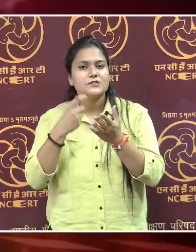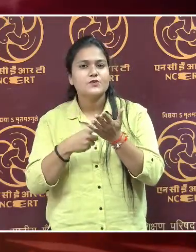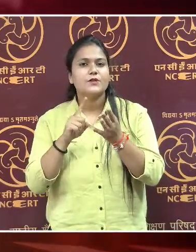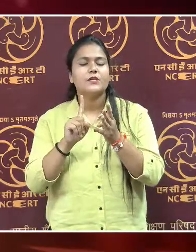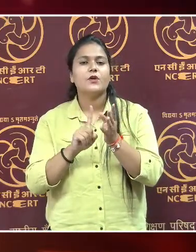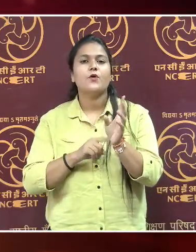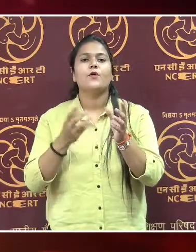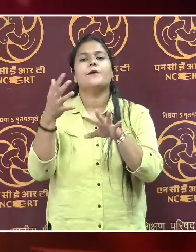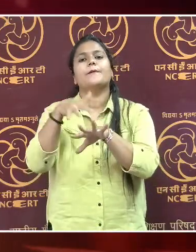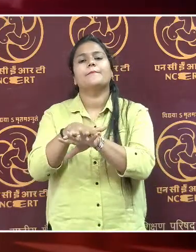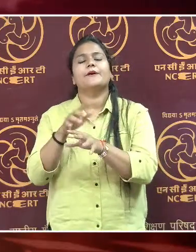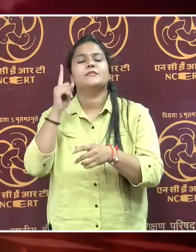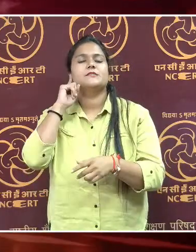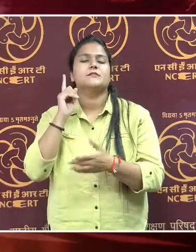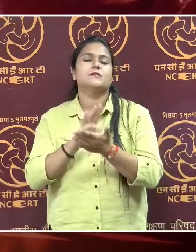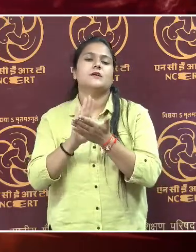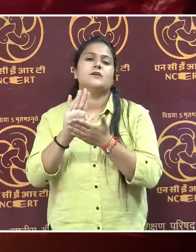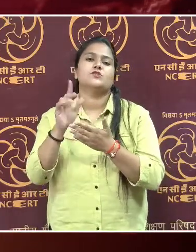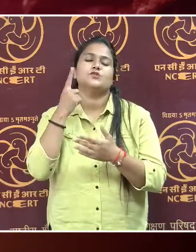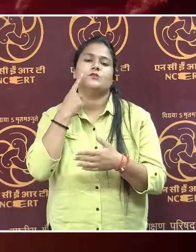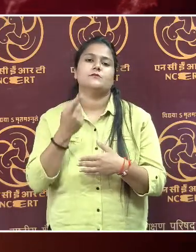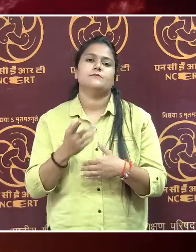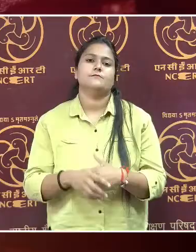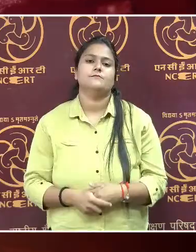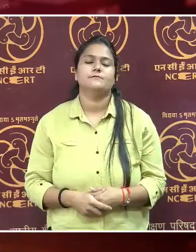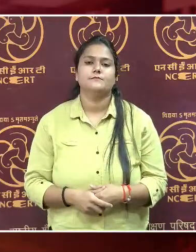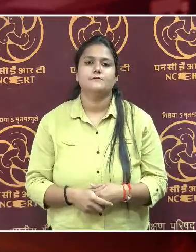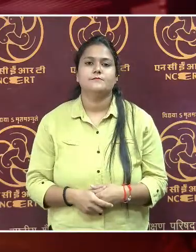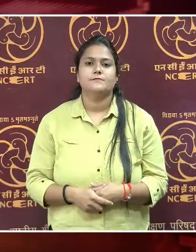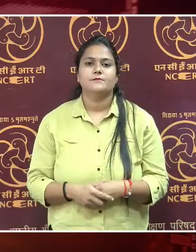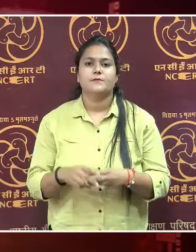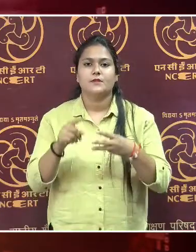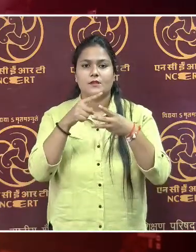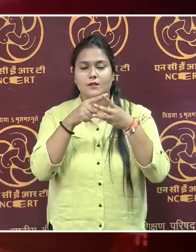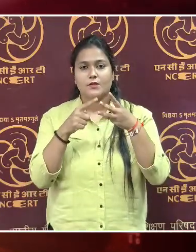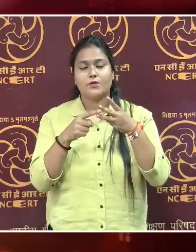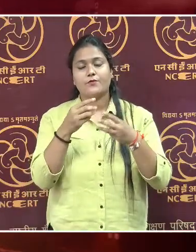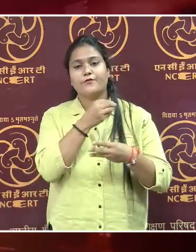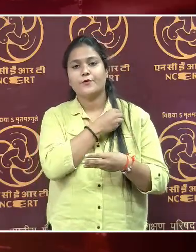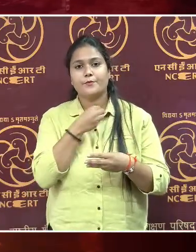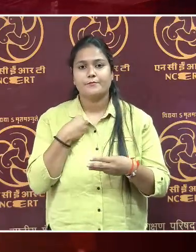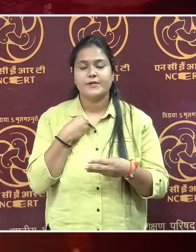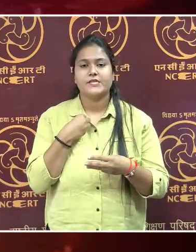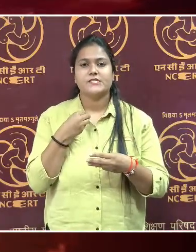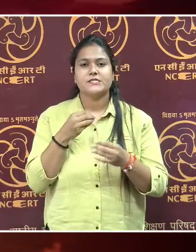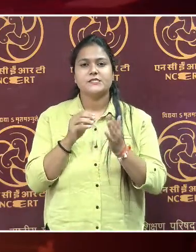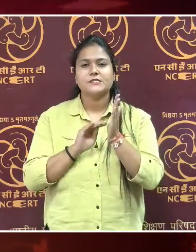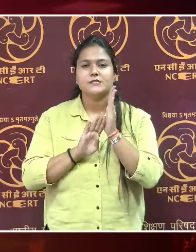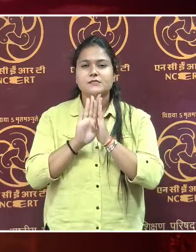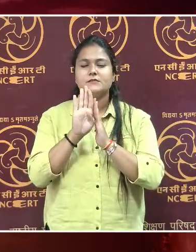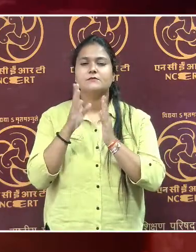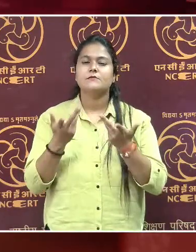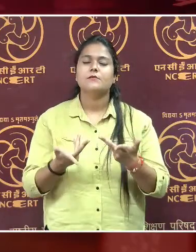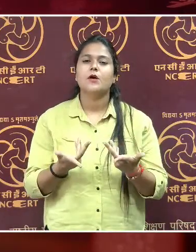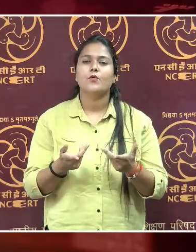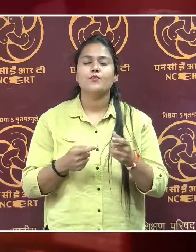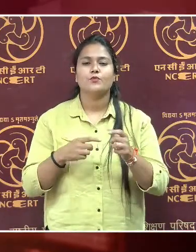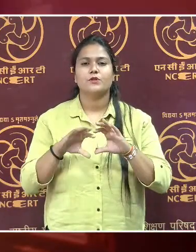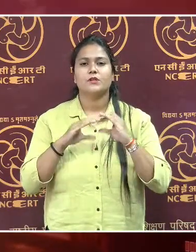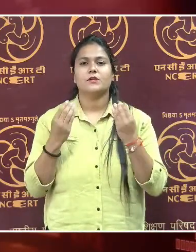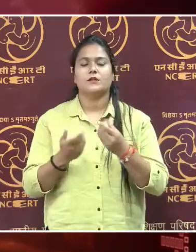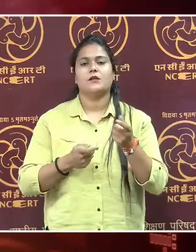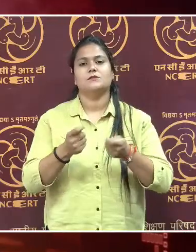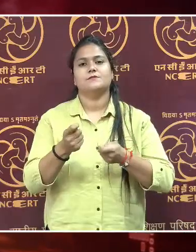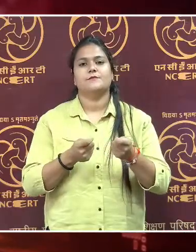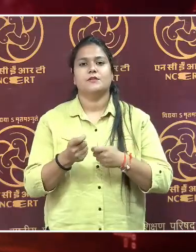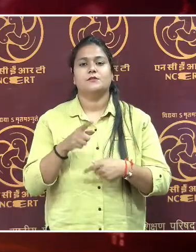classroom setup. They will not be able to tell whether you have to go for a medical treatment or they have to use some aids and appliances for them to manage in the class. So this is very